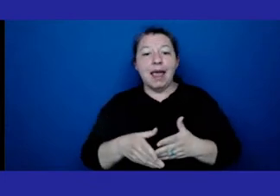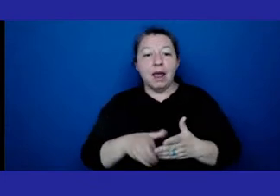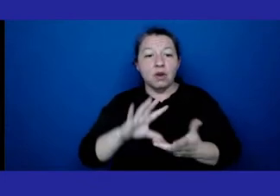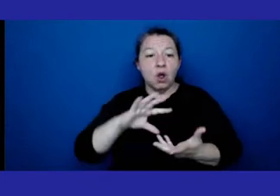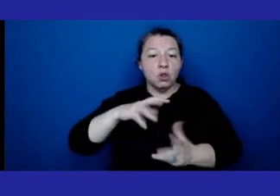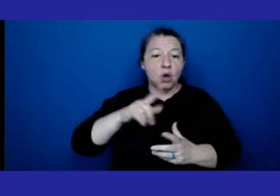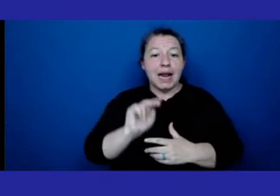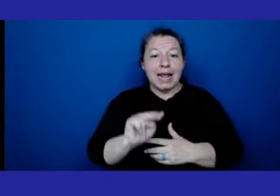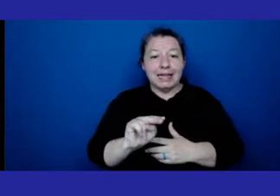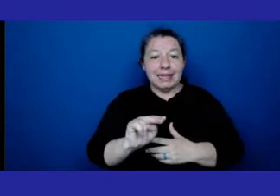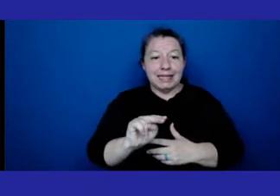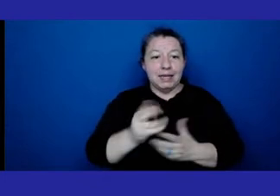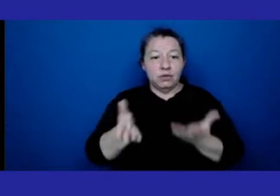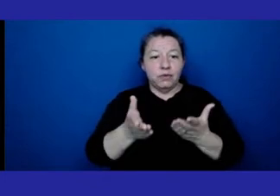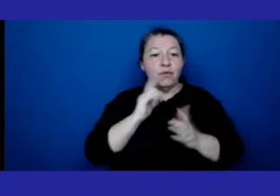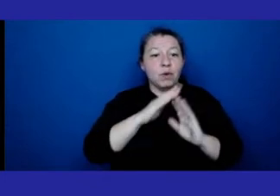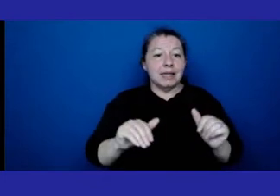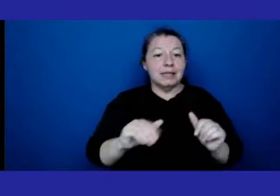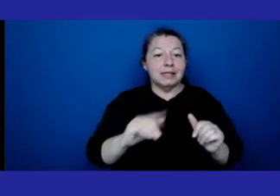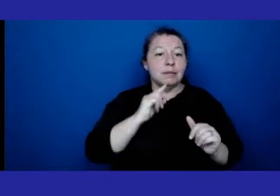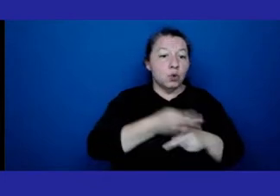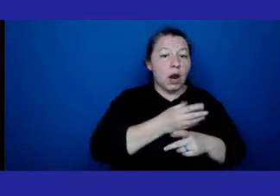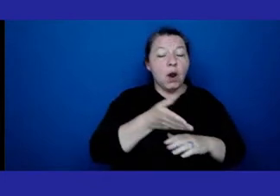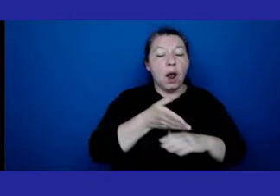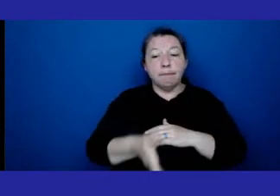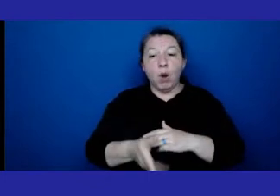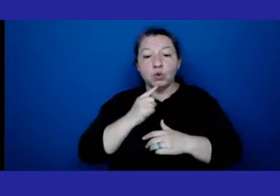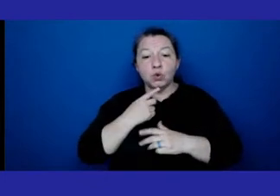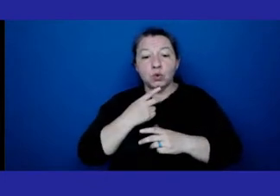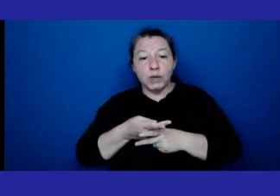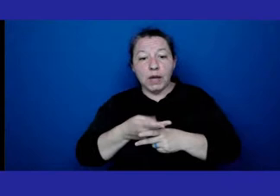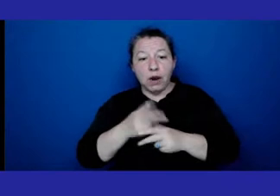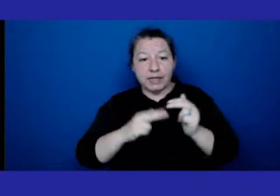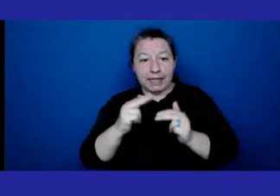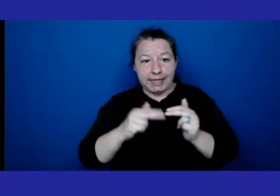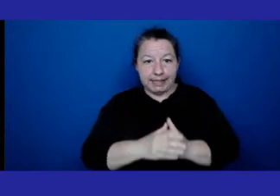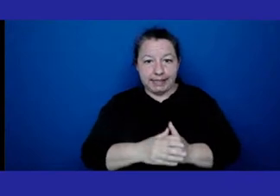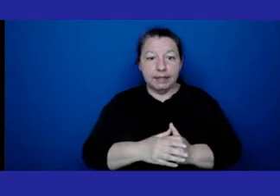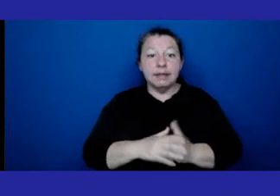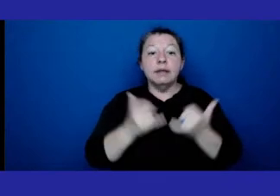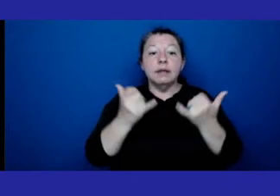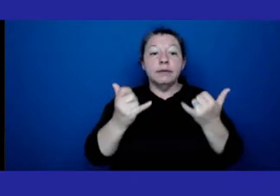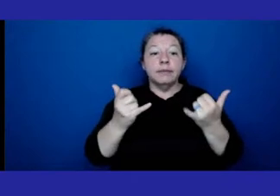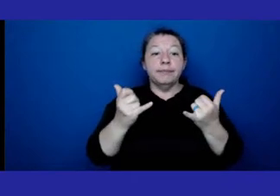the system's acute care and post-acute care facilities. Our current